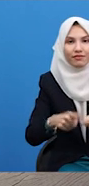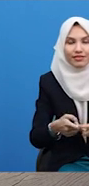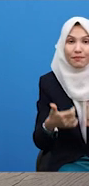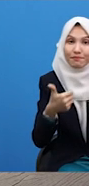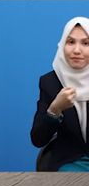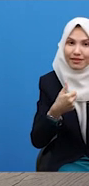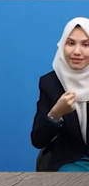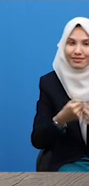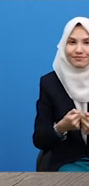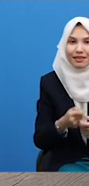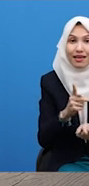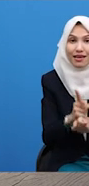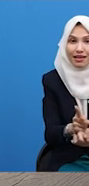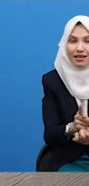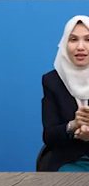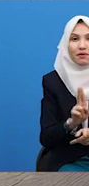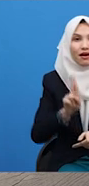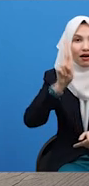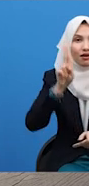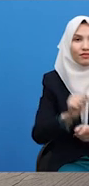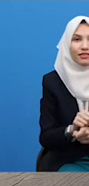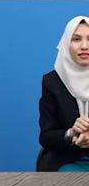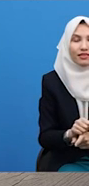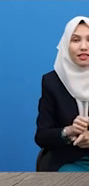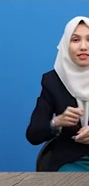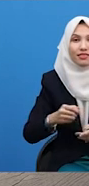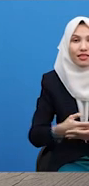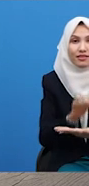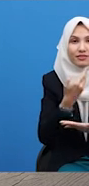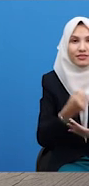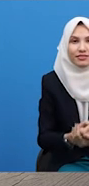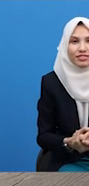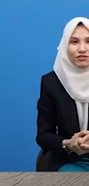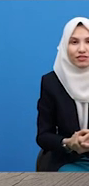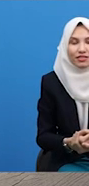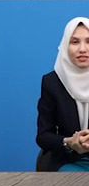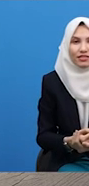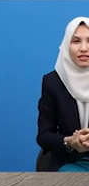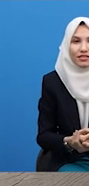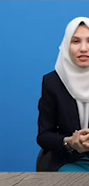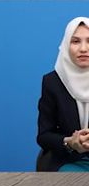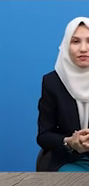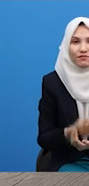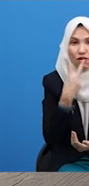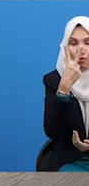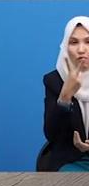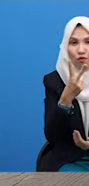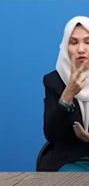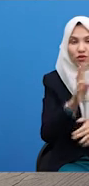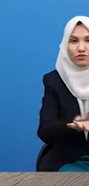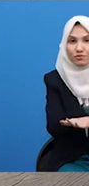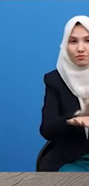with the latest news, and even watch movies. This is why I can